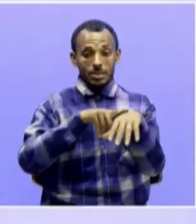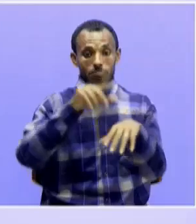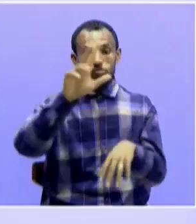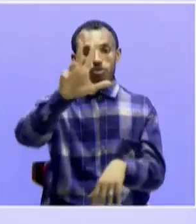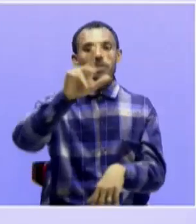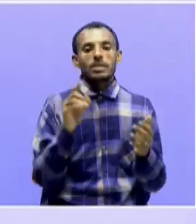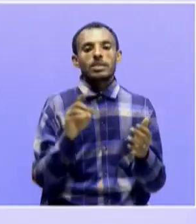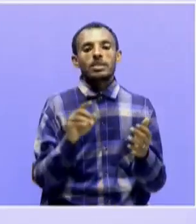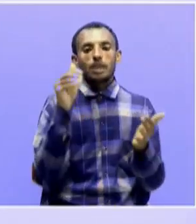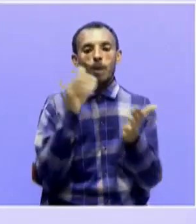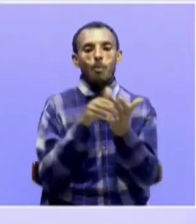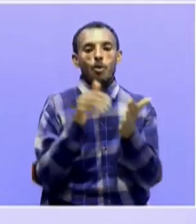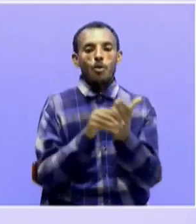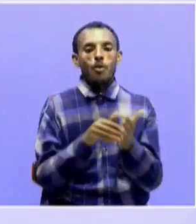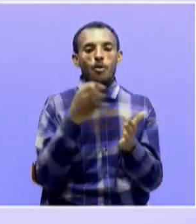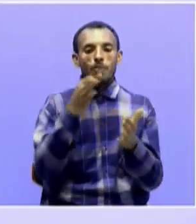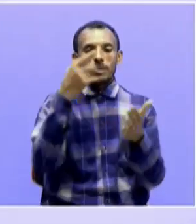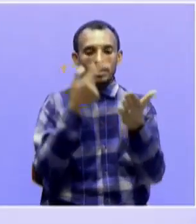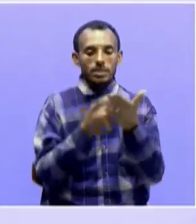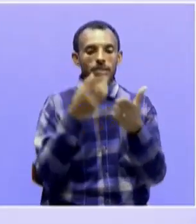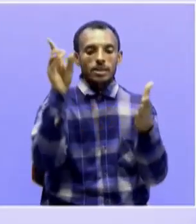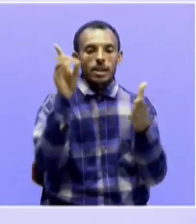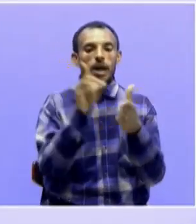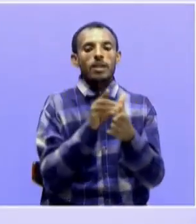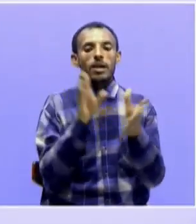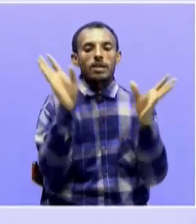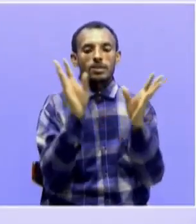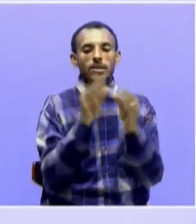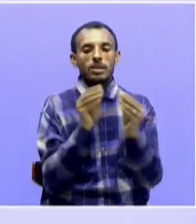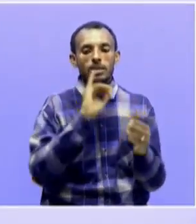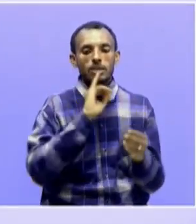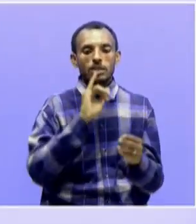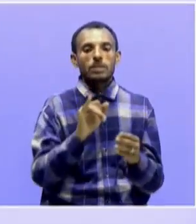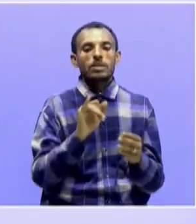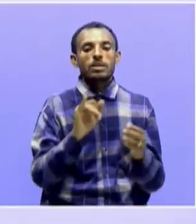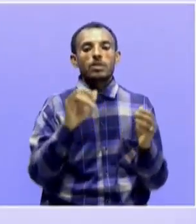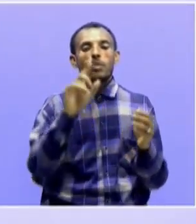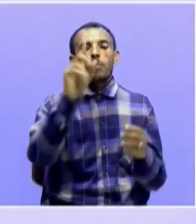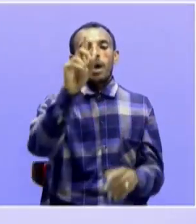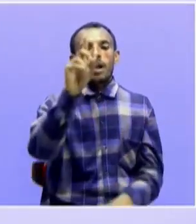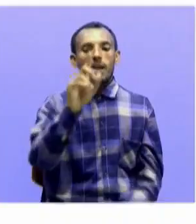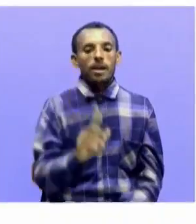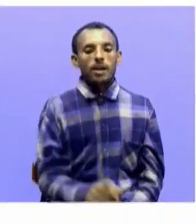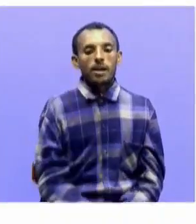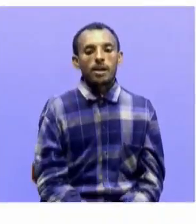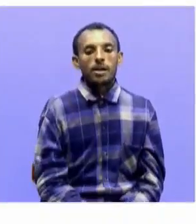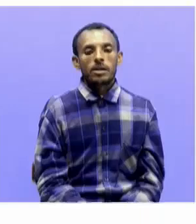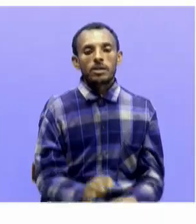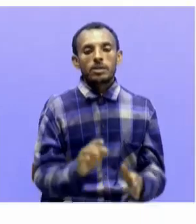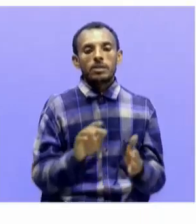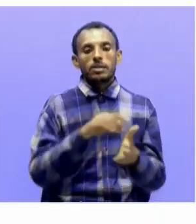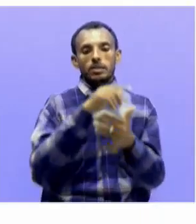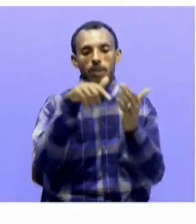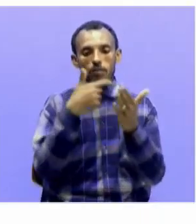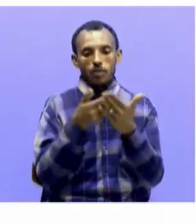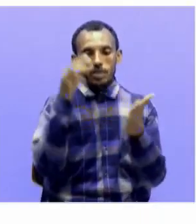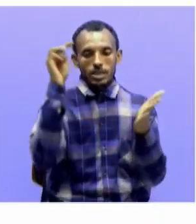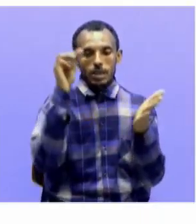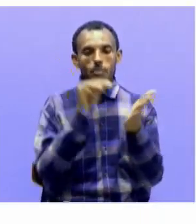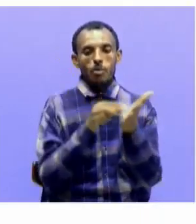times. Therefore, the mode of this data set is 1. Therefore, the mode is